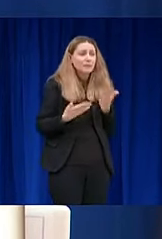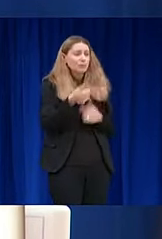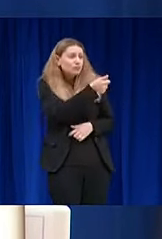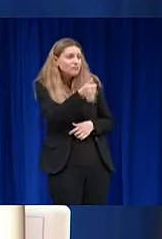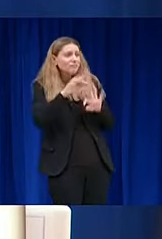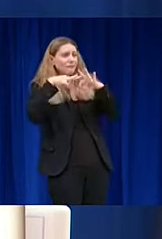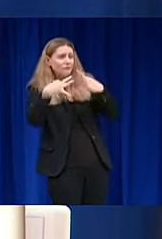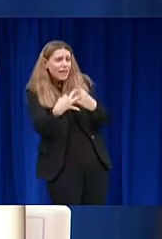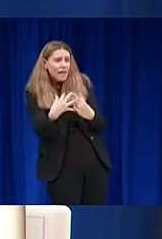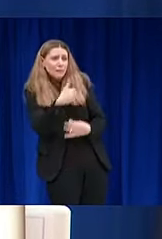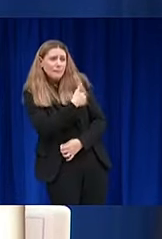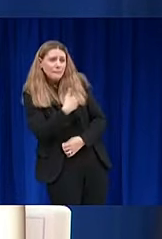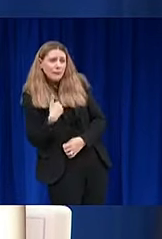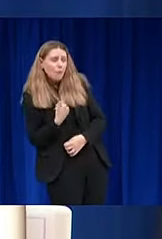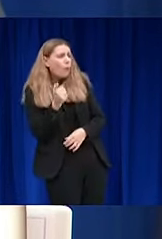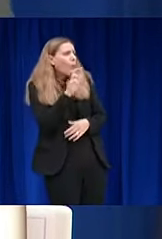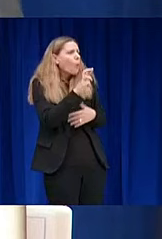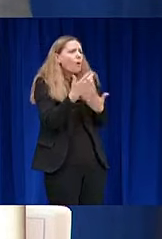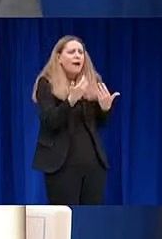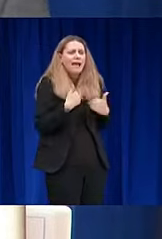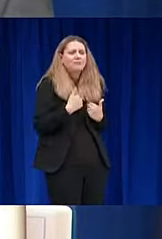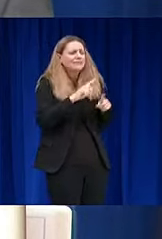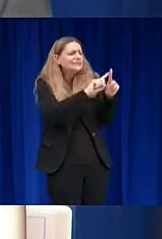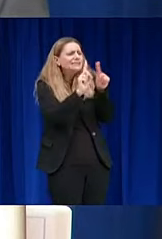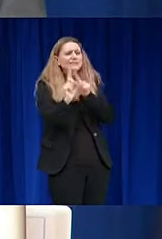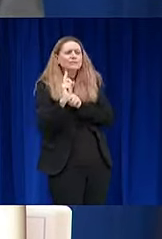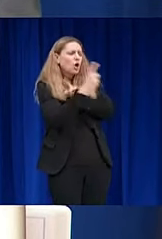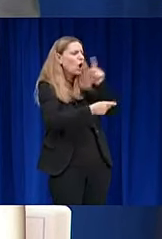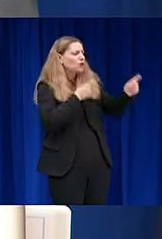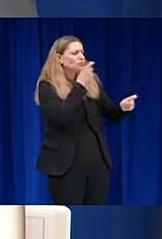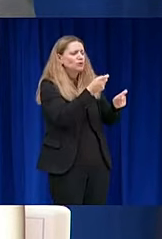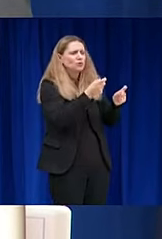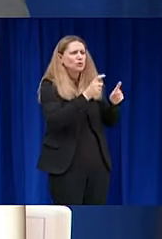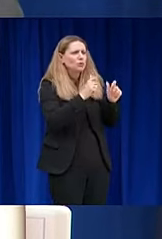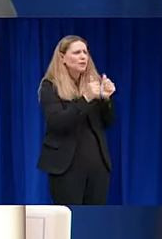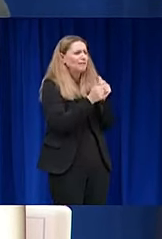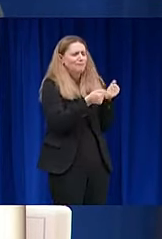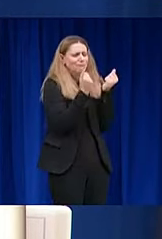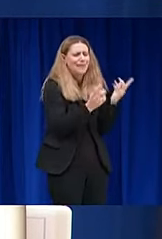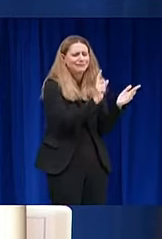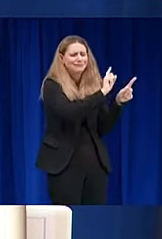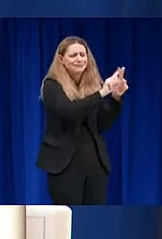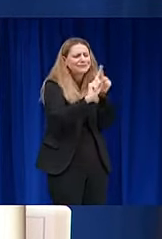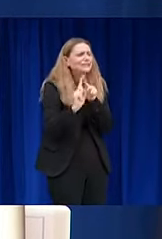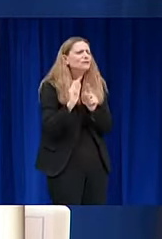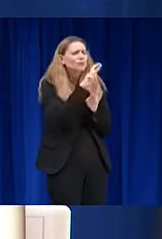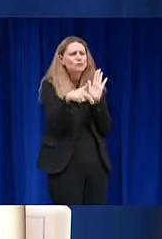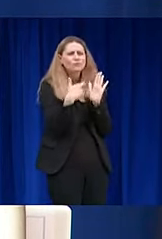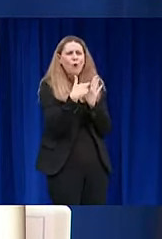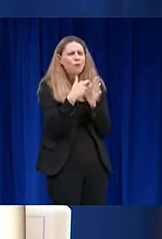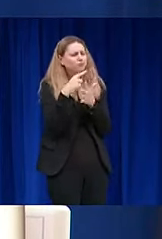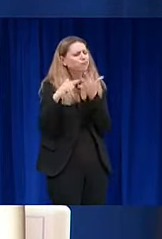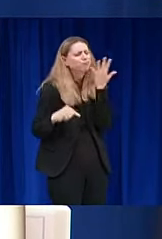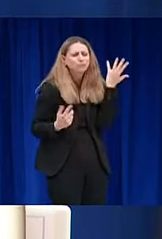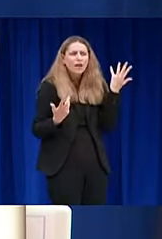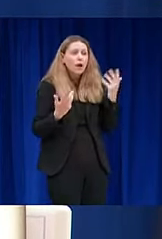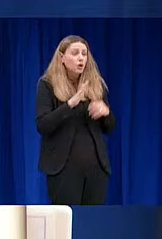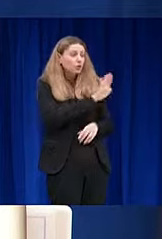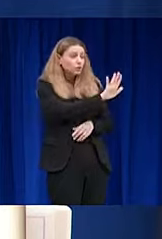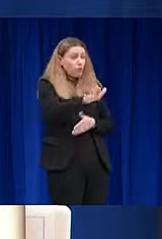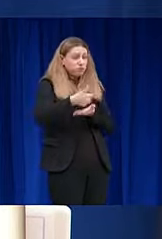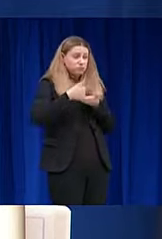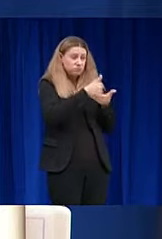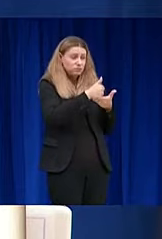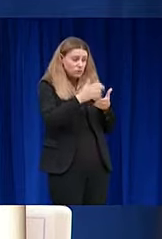different contribution in one of the many other roles we have available, your persistence in pushing forward the critical work